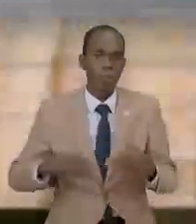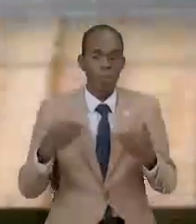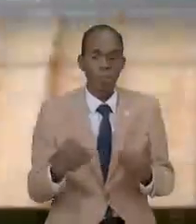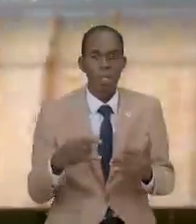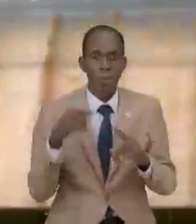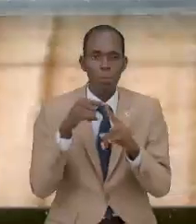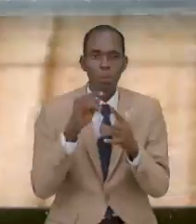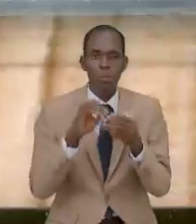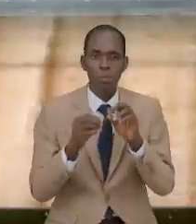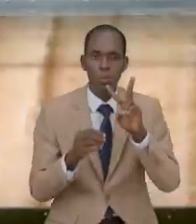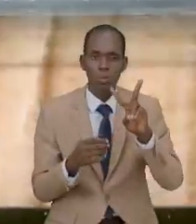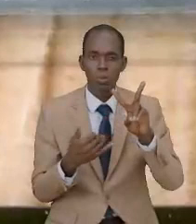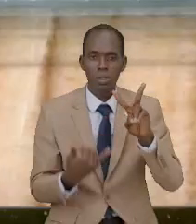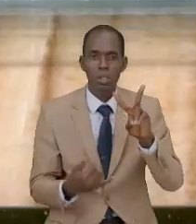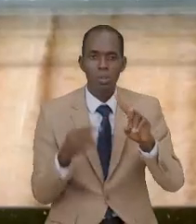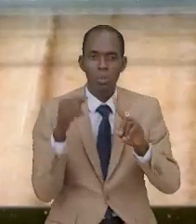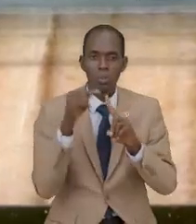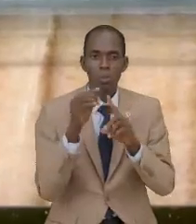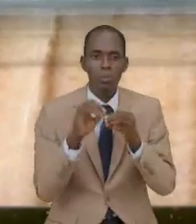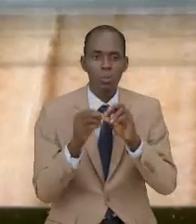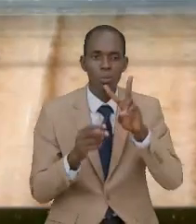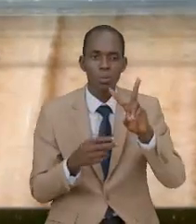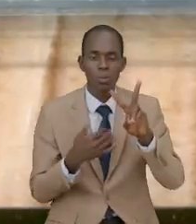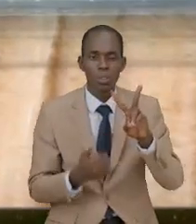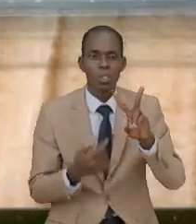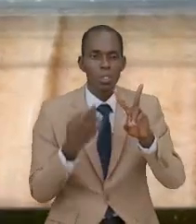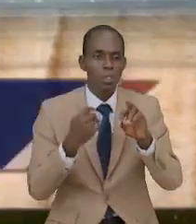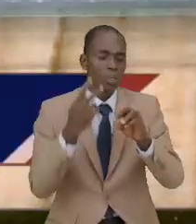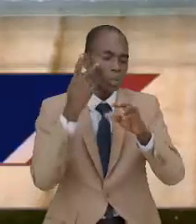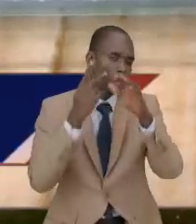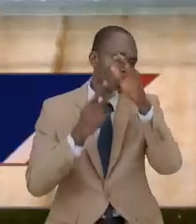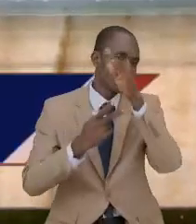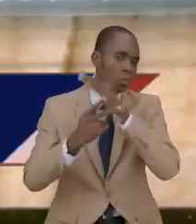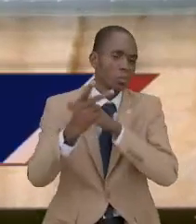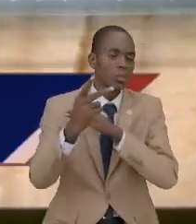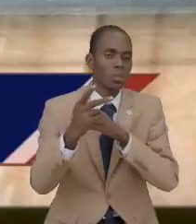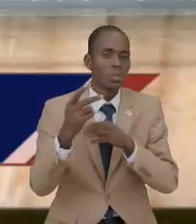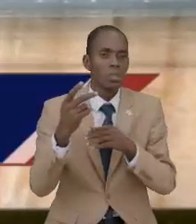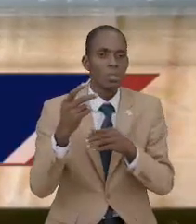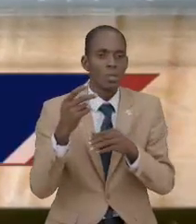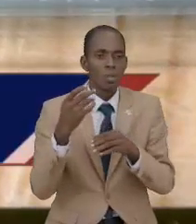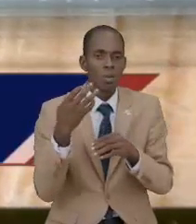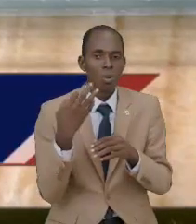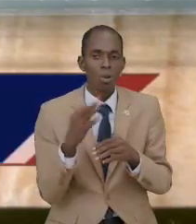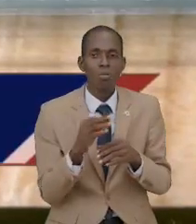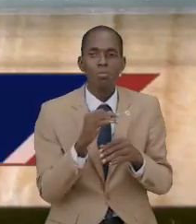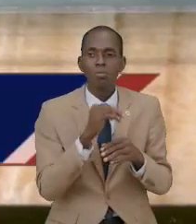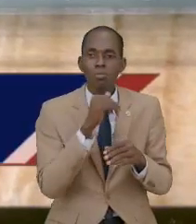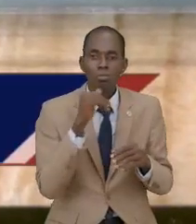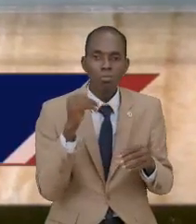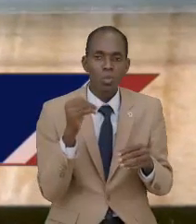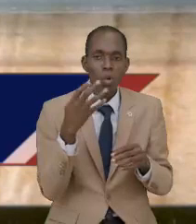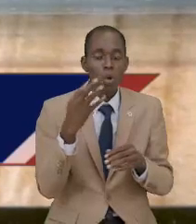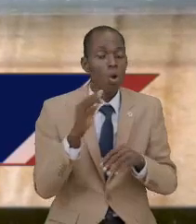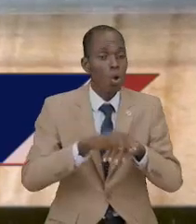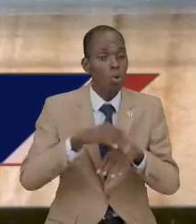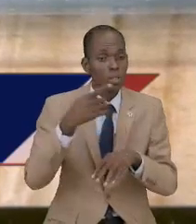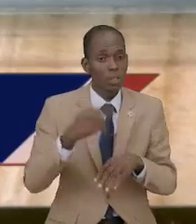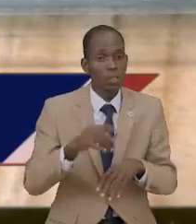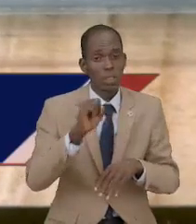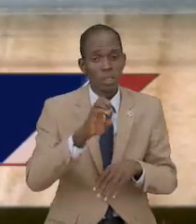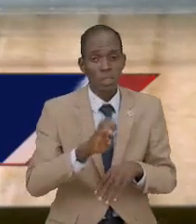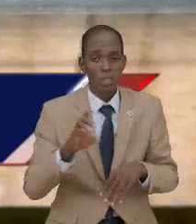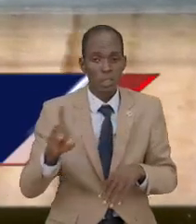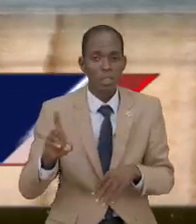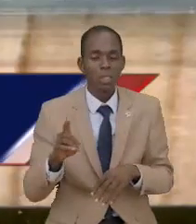number two now. Point number two, the prophecy on the siege and its fulfillment.